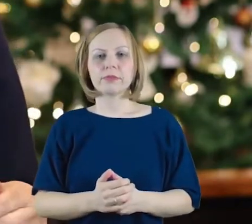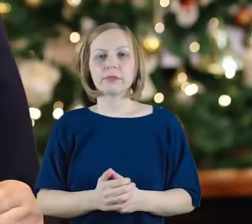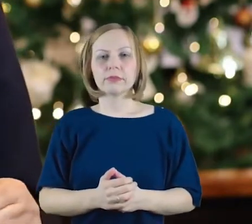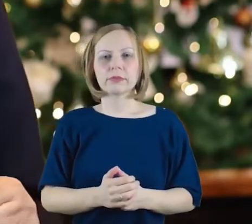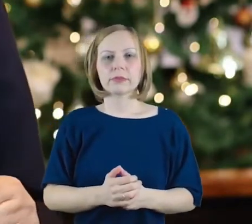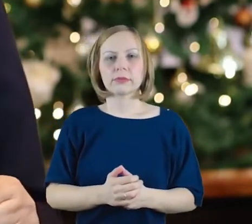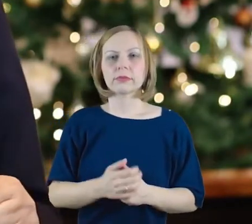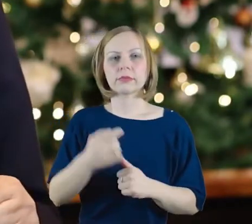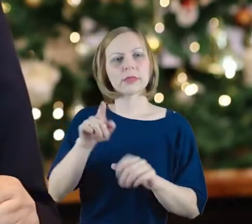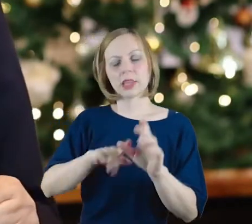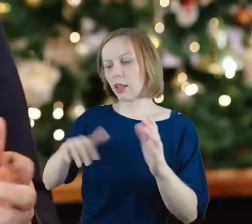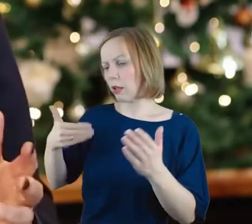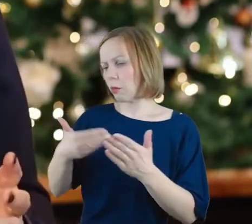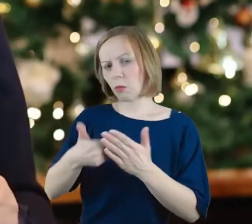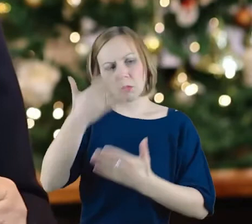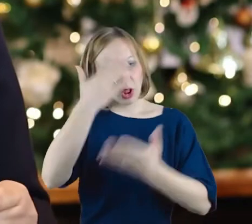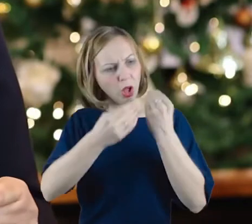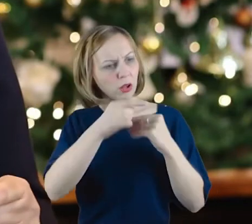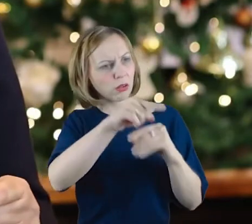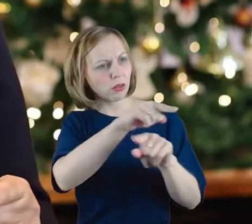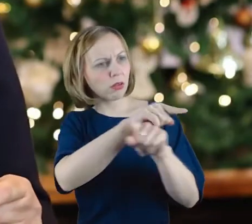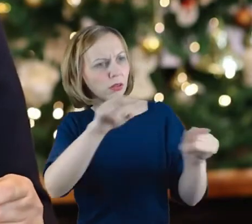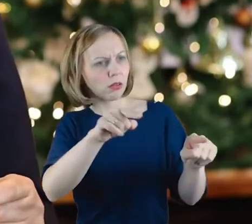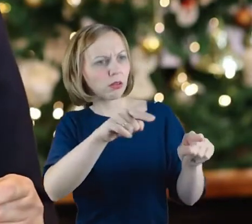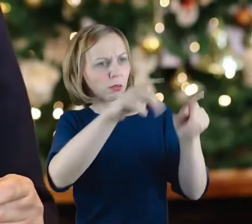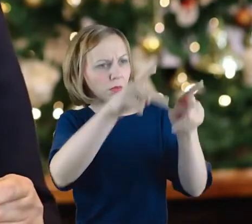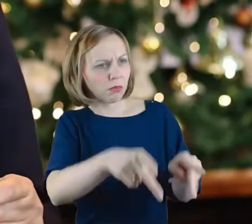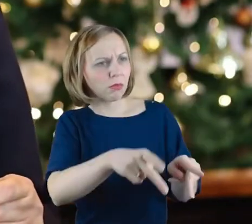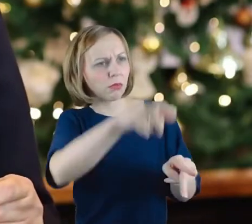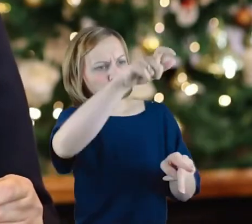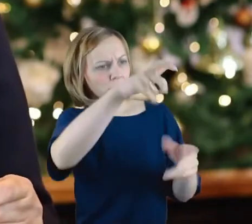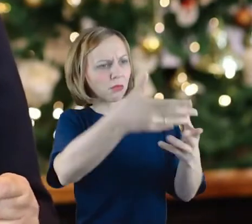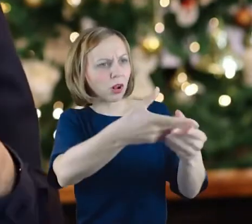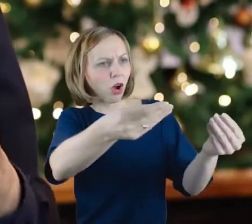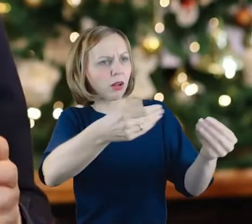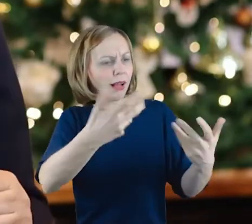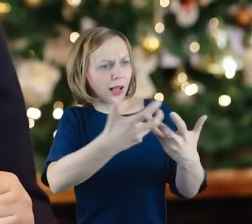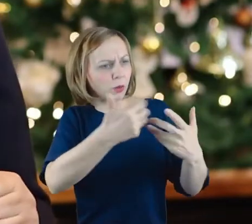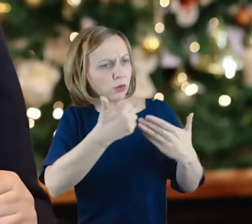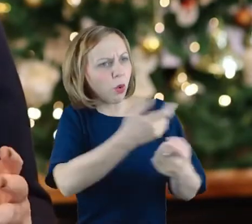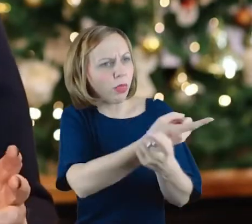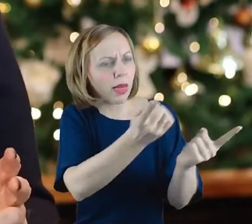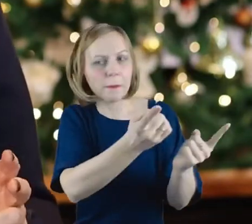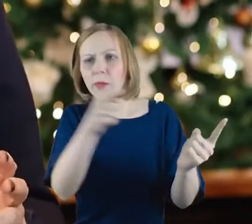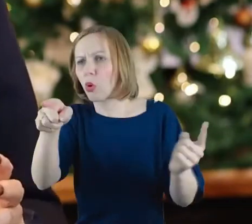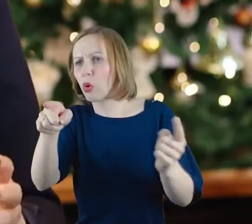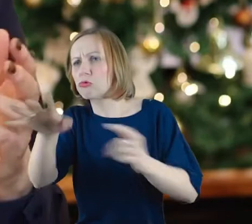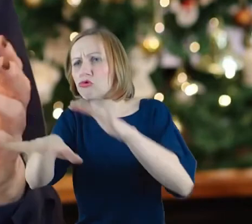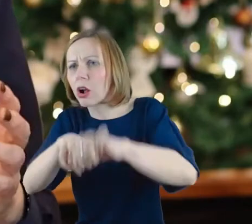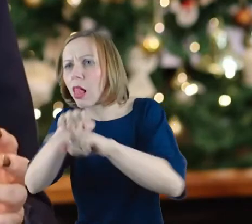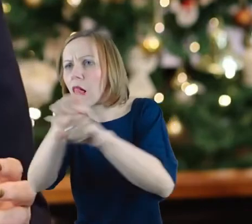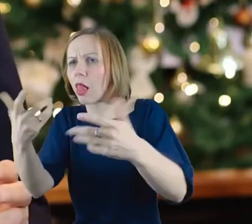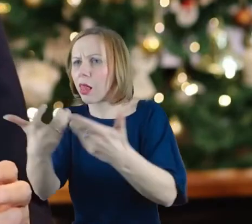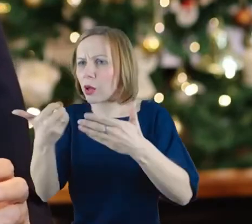alongside those who are bereaved, to notice those who are struggling with life. And the things we've learned, those principles, can